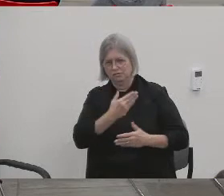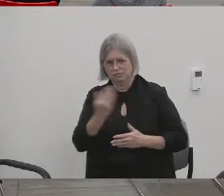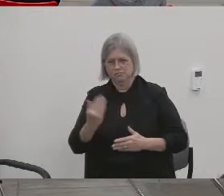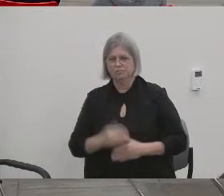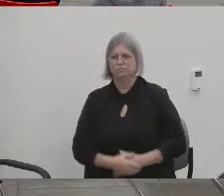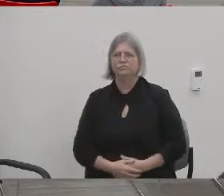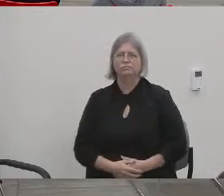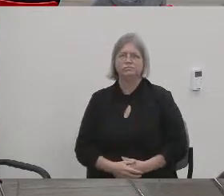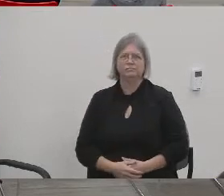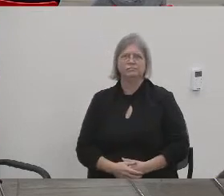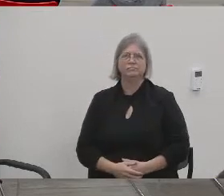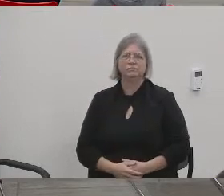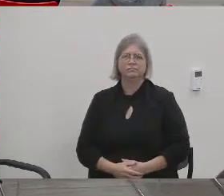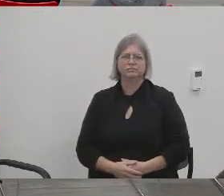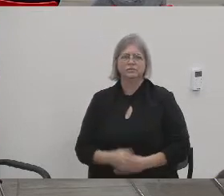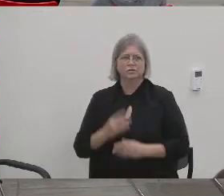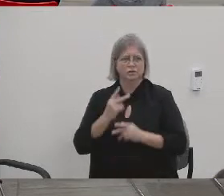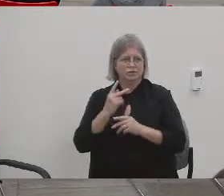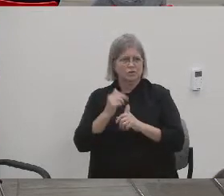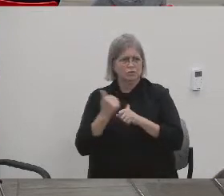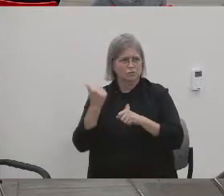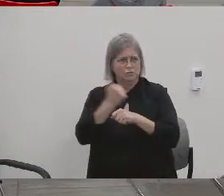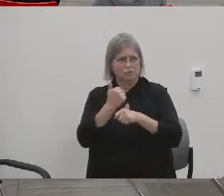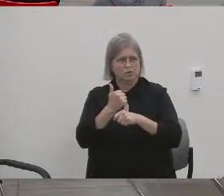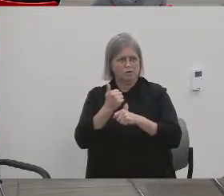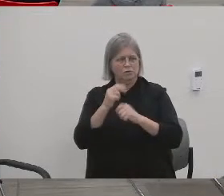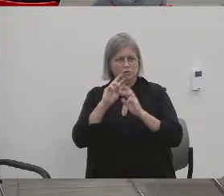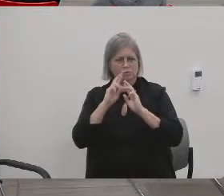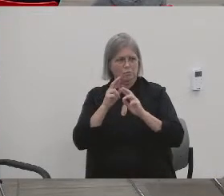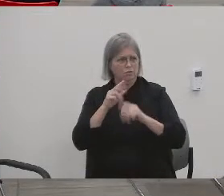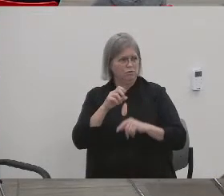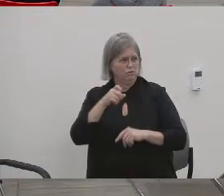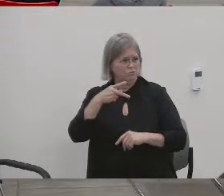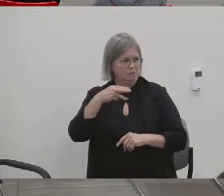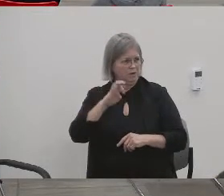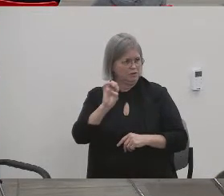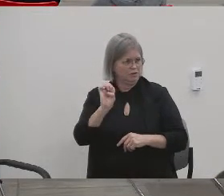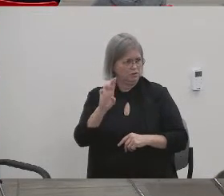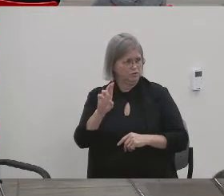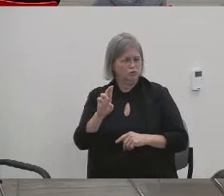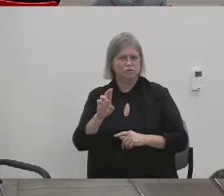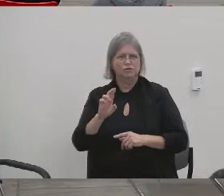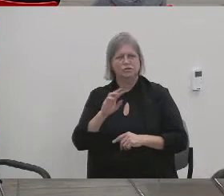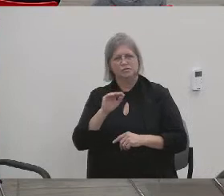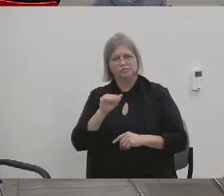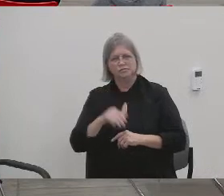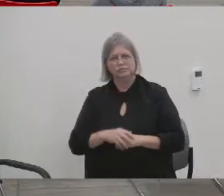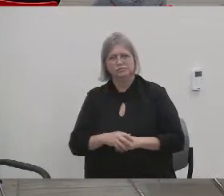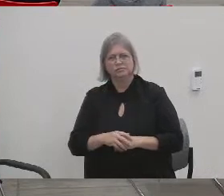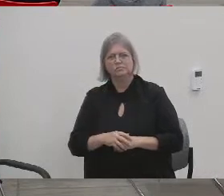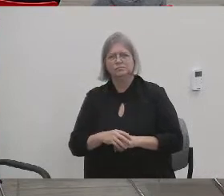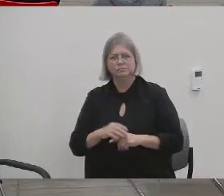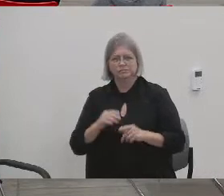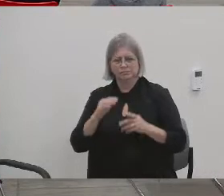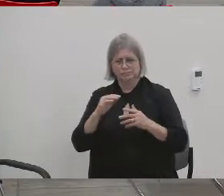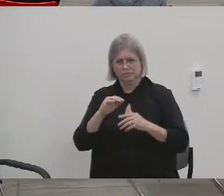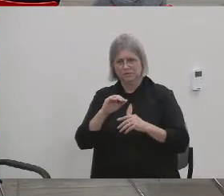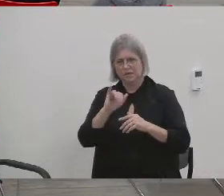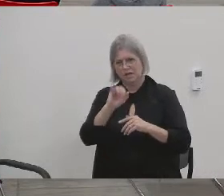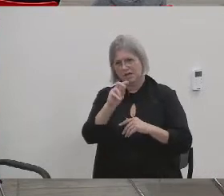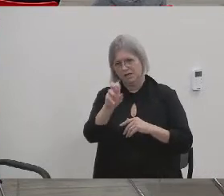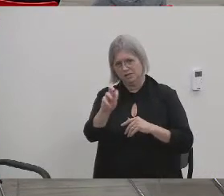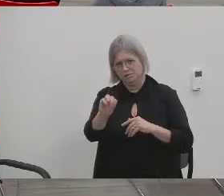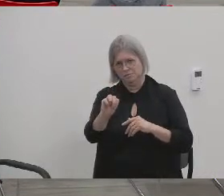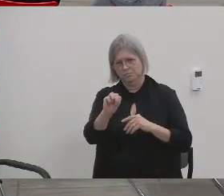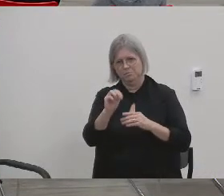you. Superintendent report, Superintendent John Spicer. President Ham, members of the board, under item B1, I do